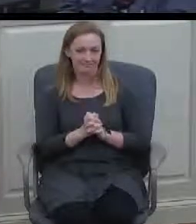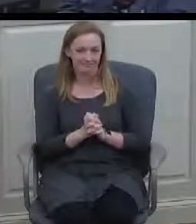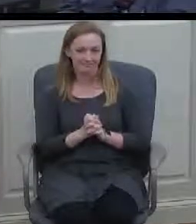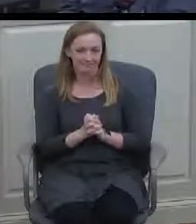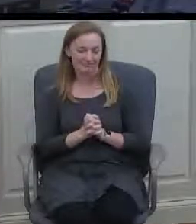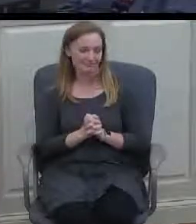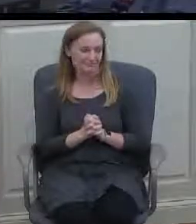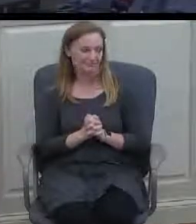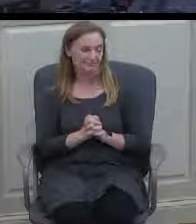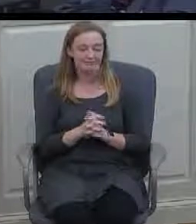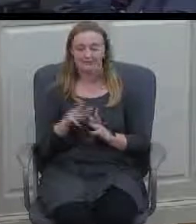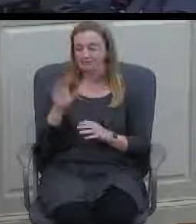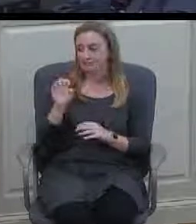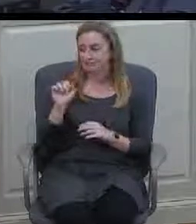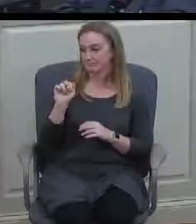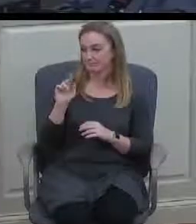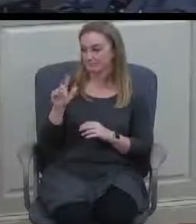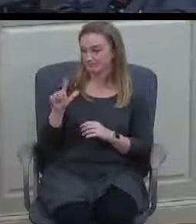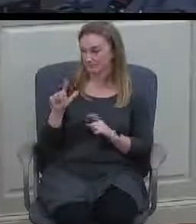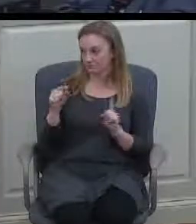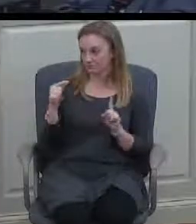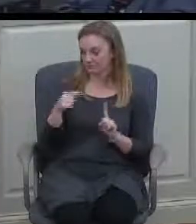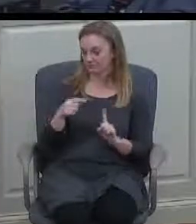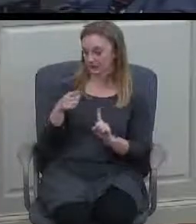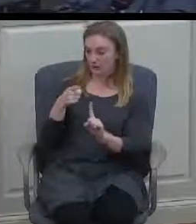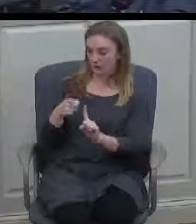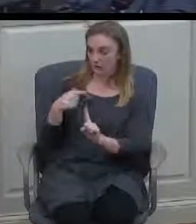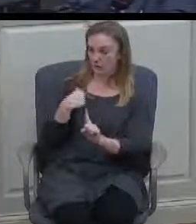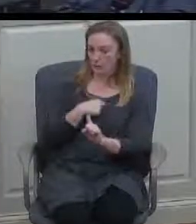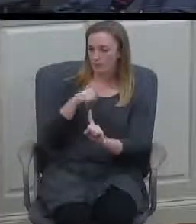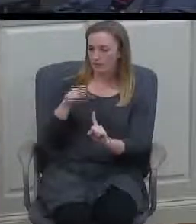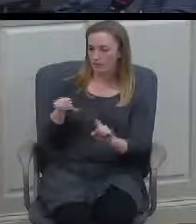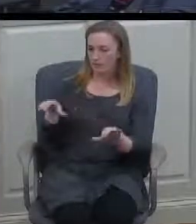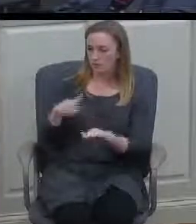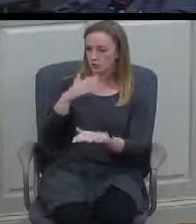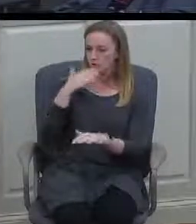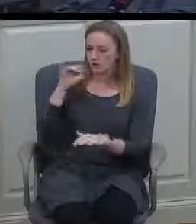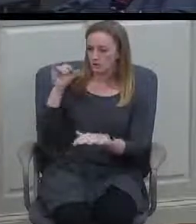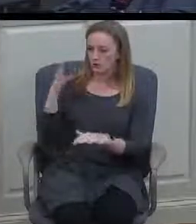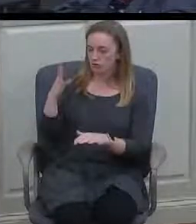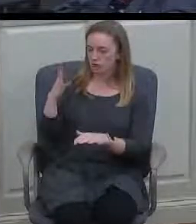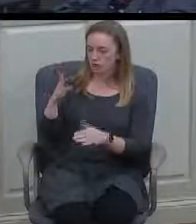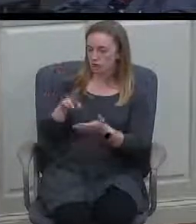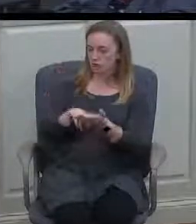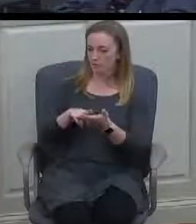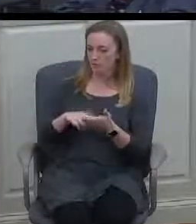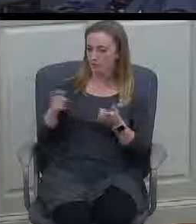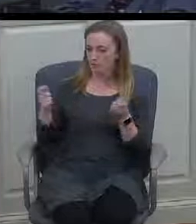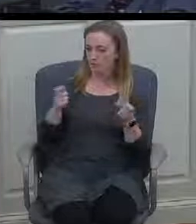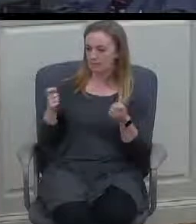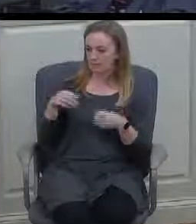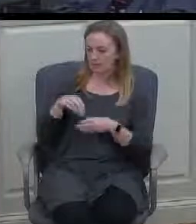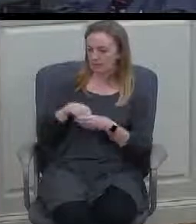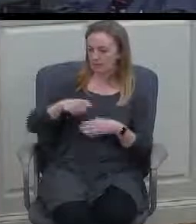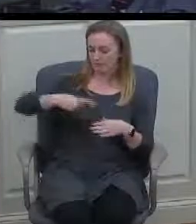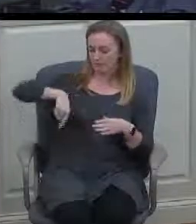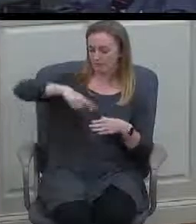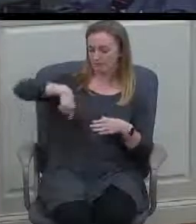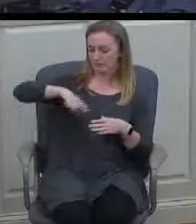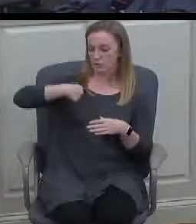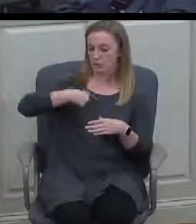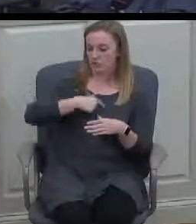you? And the bottom line is, we have to do a better job with contract administration internally. We